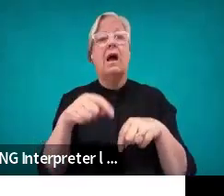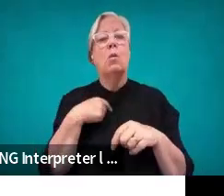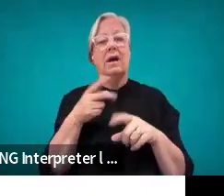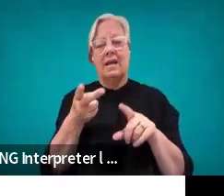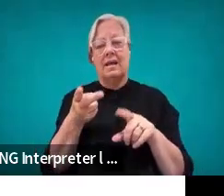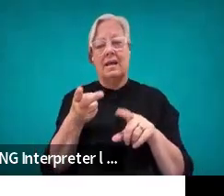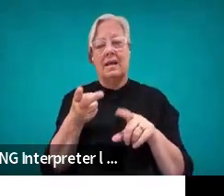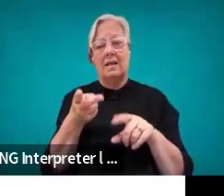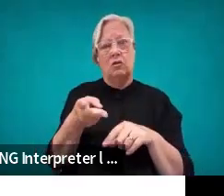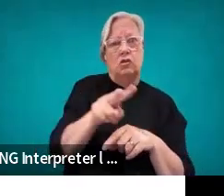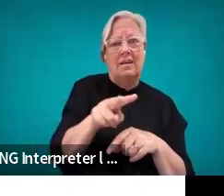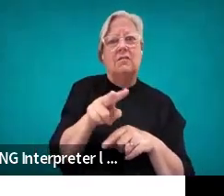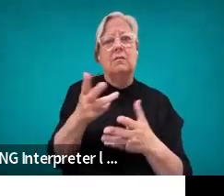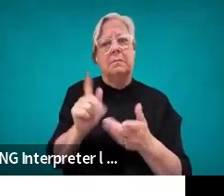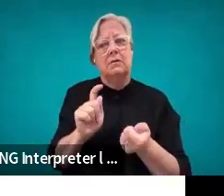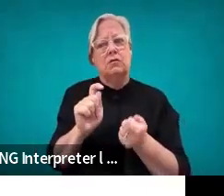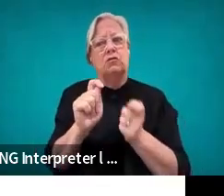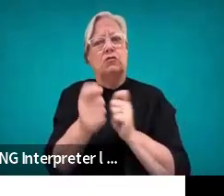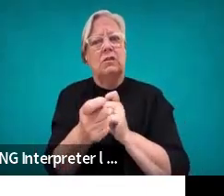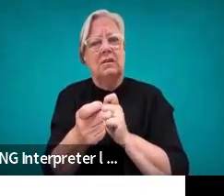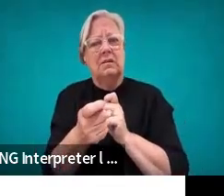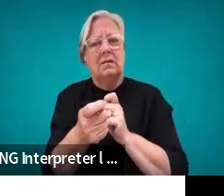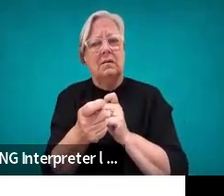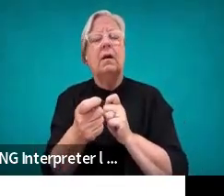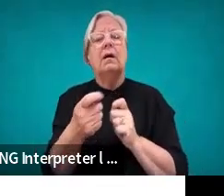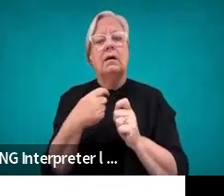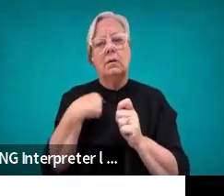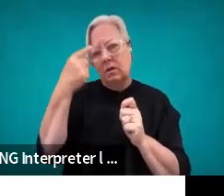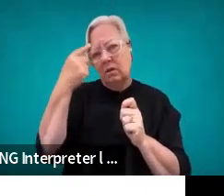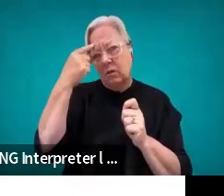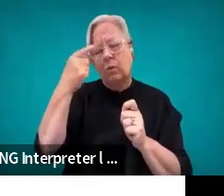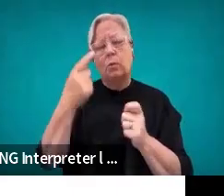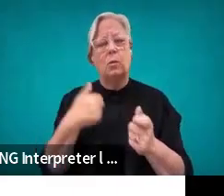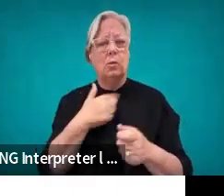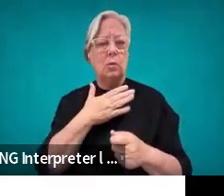in a process of transition, and we thought that we wanted